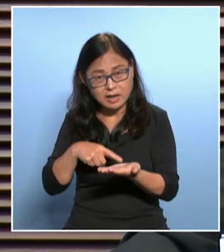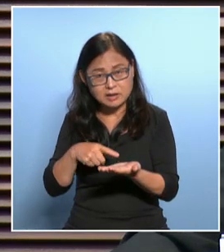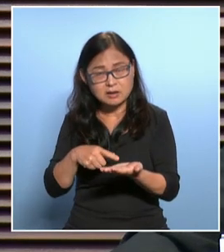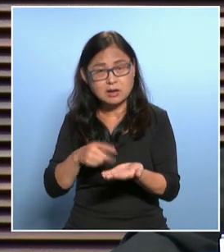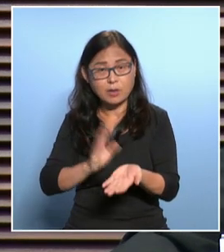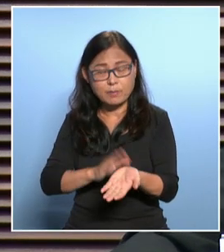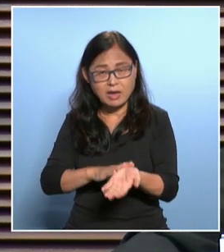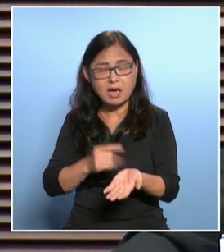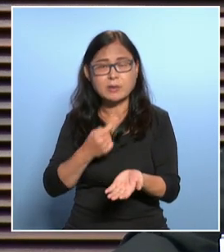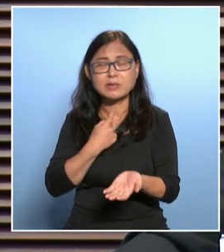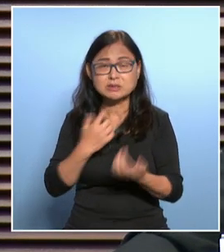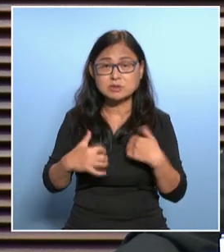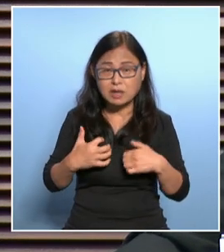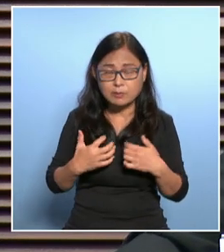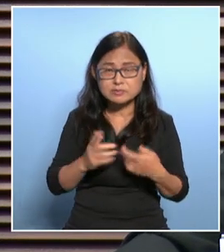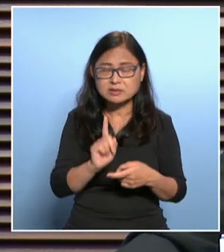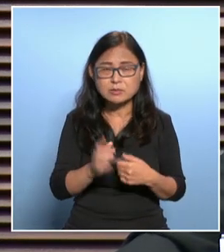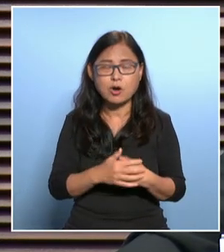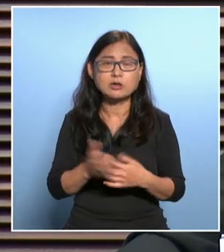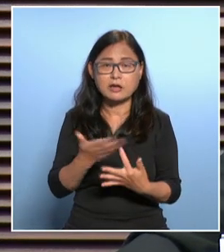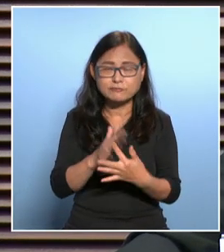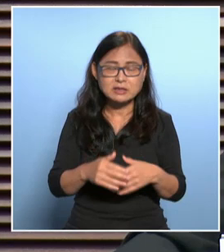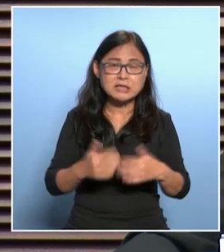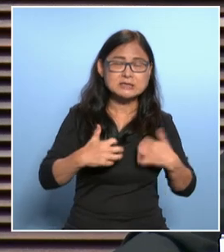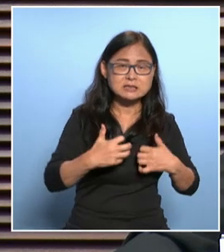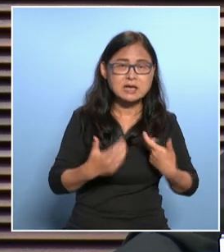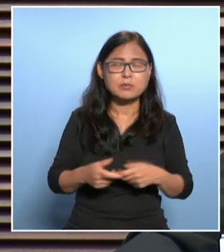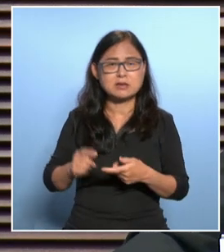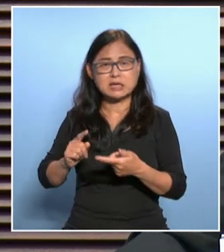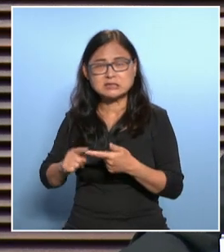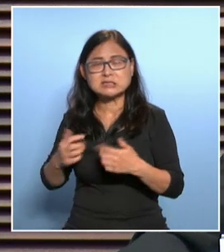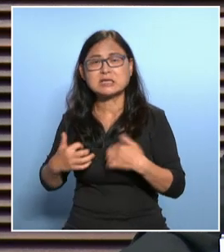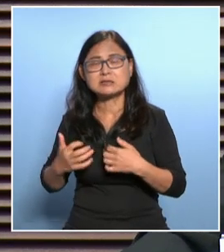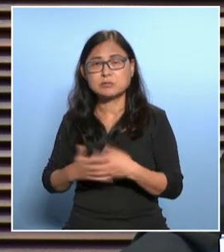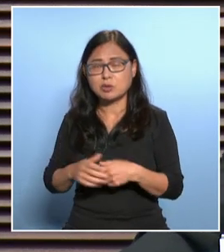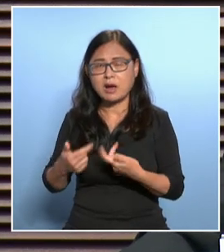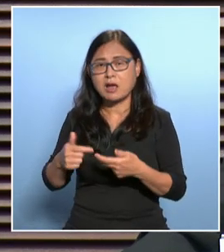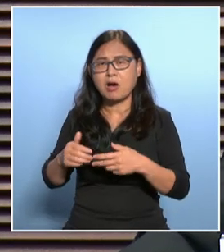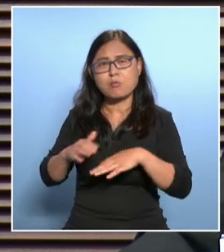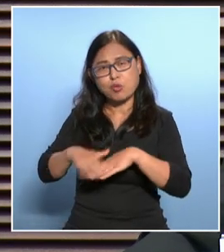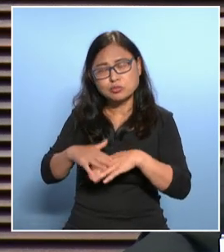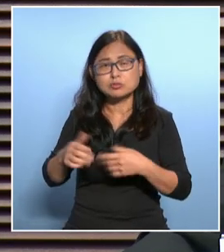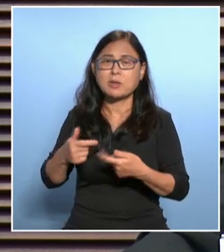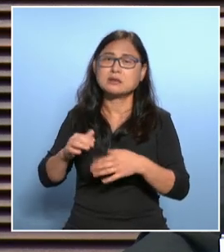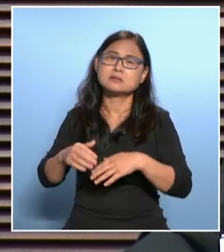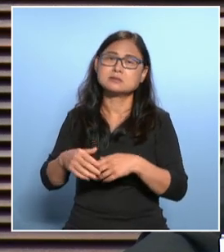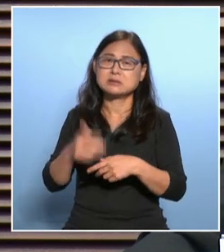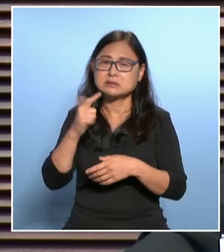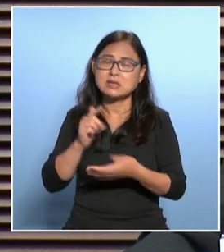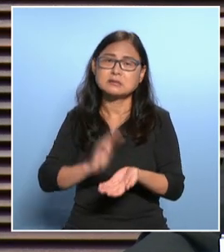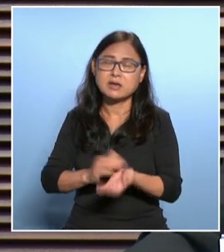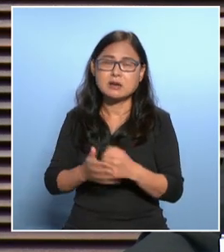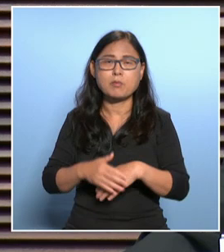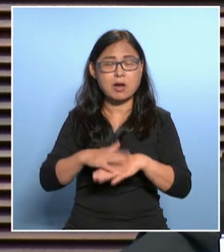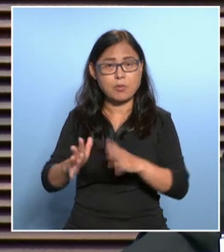after our colleagues receive referrals, they will categorize the cases into